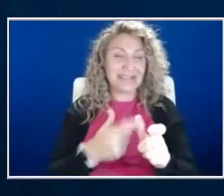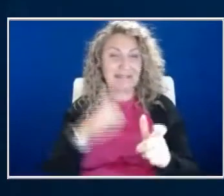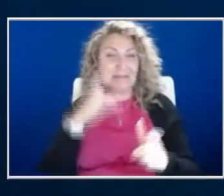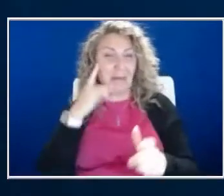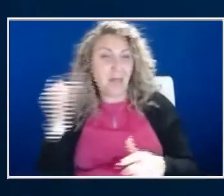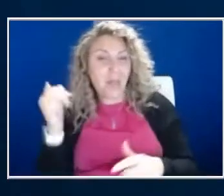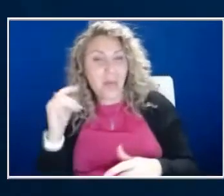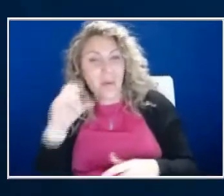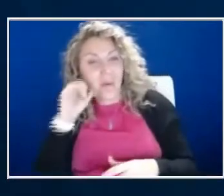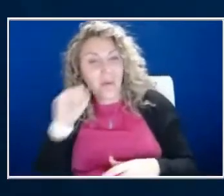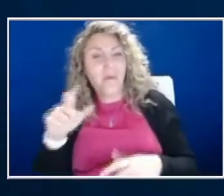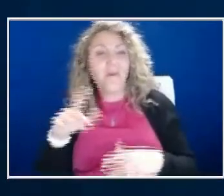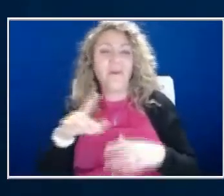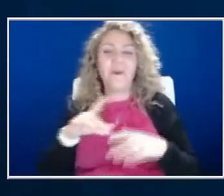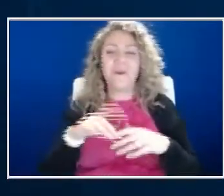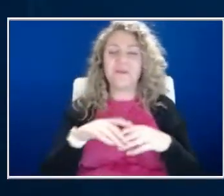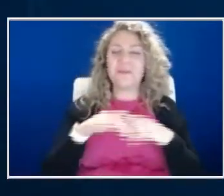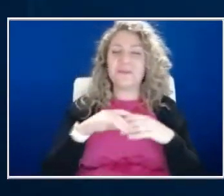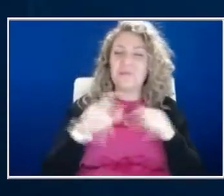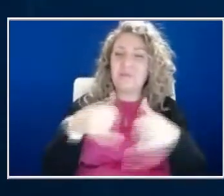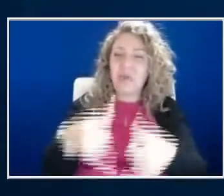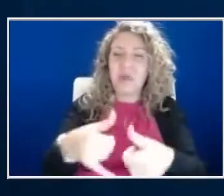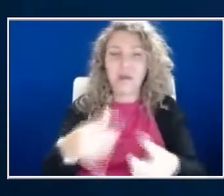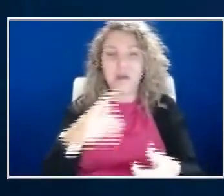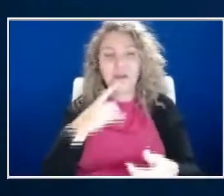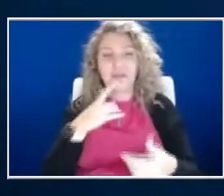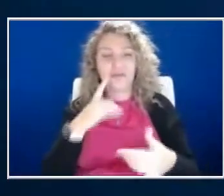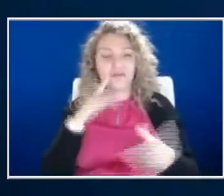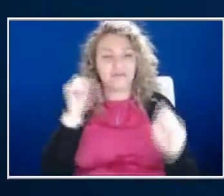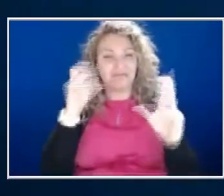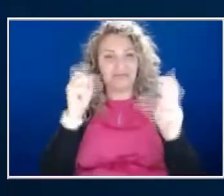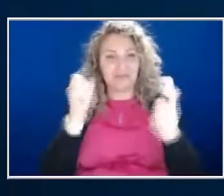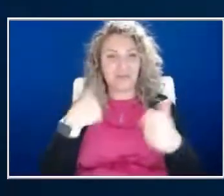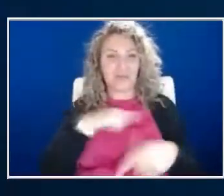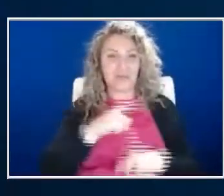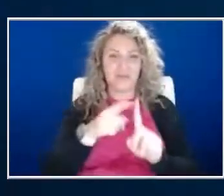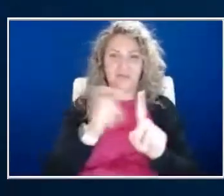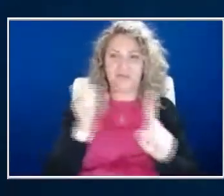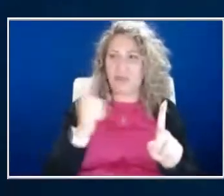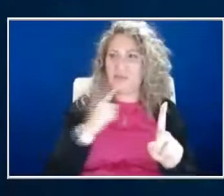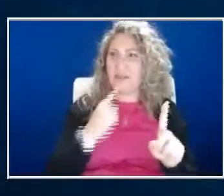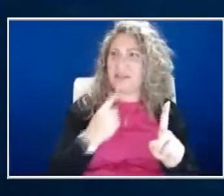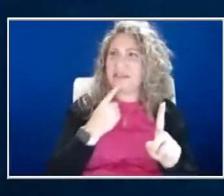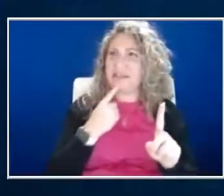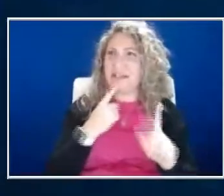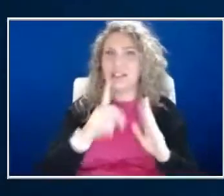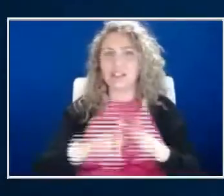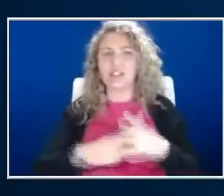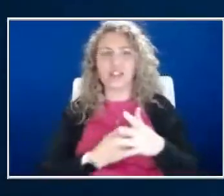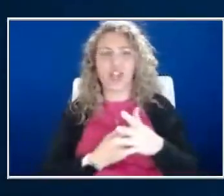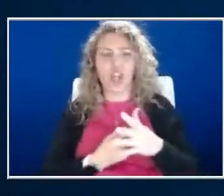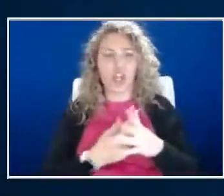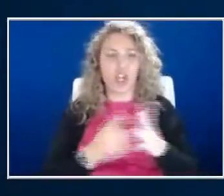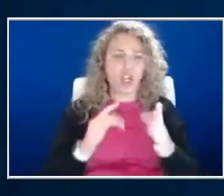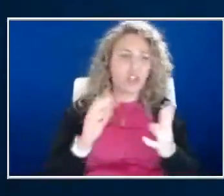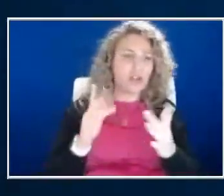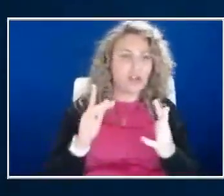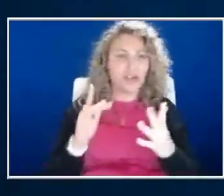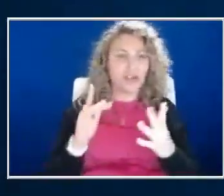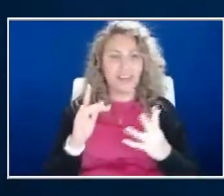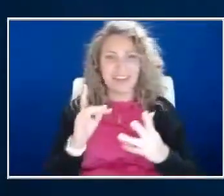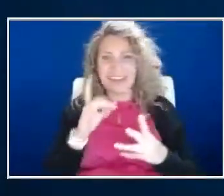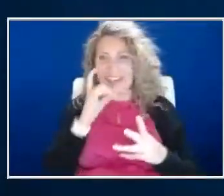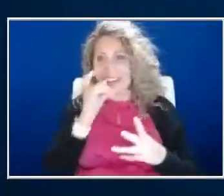They're just, it's incredible. We came from, I would say we started out as not